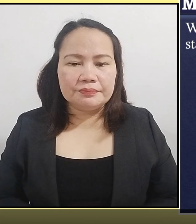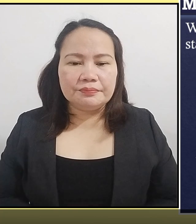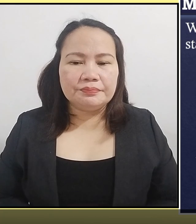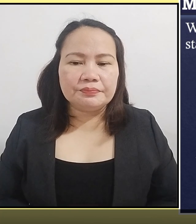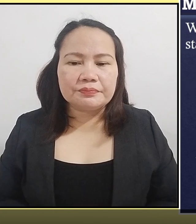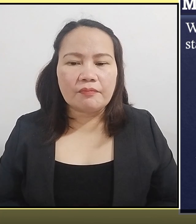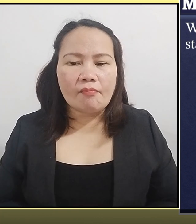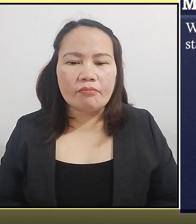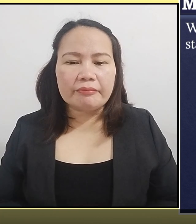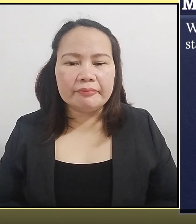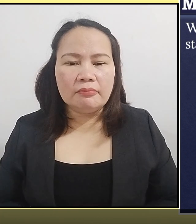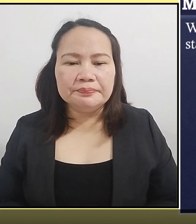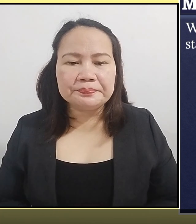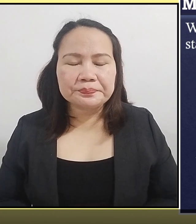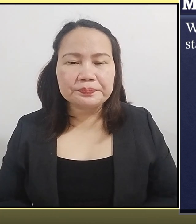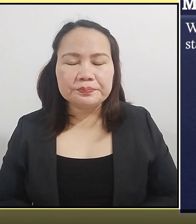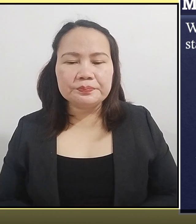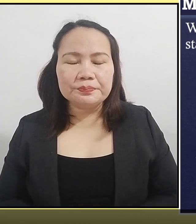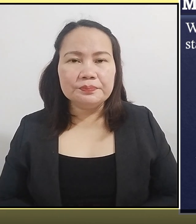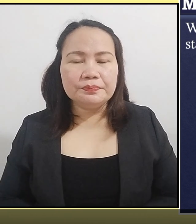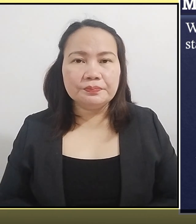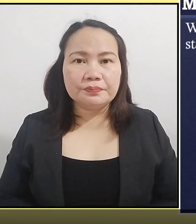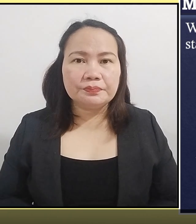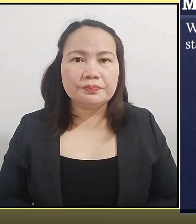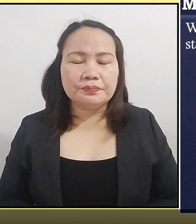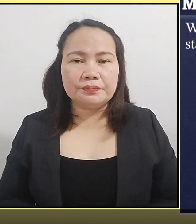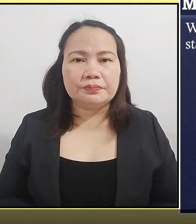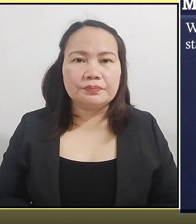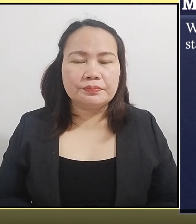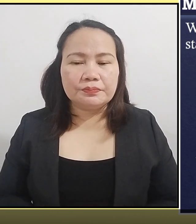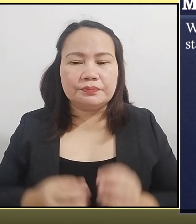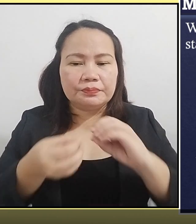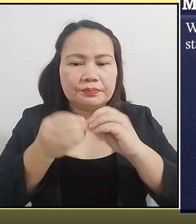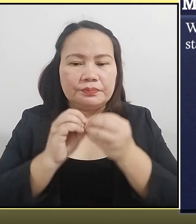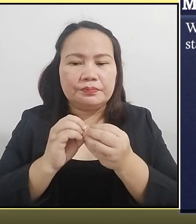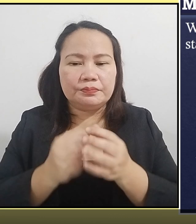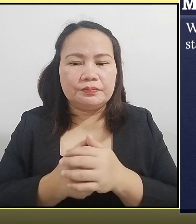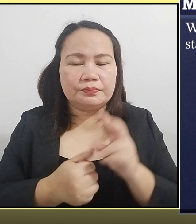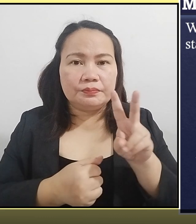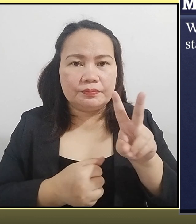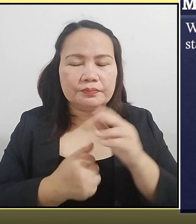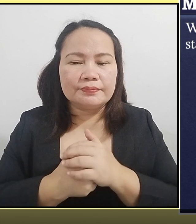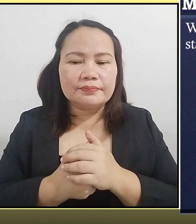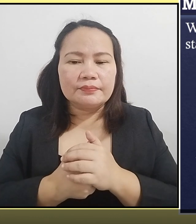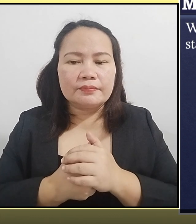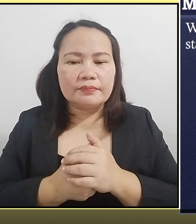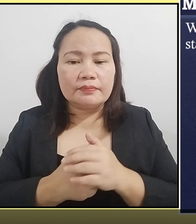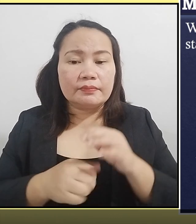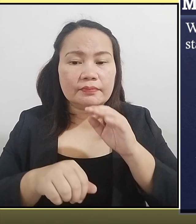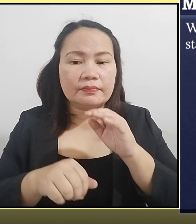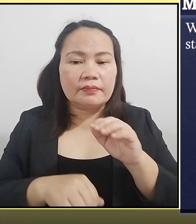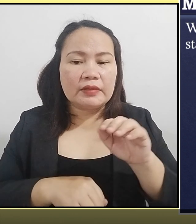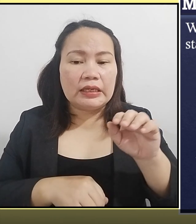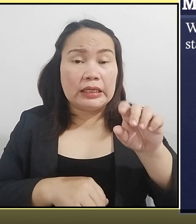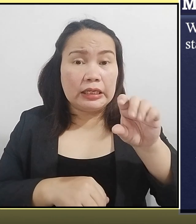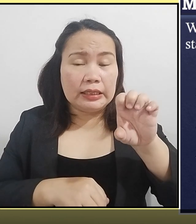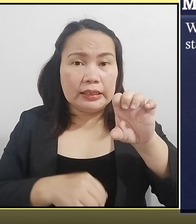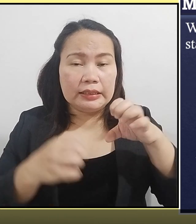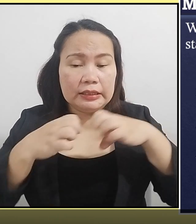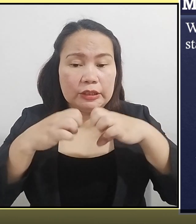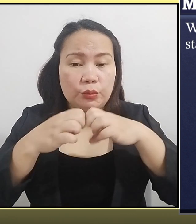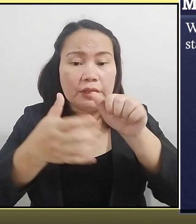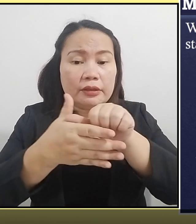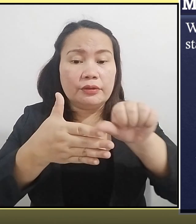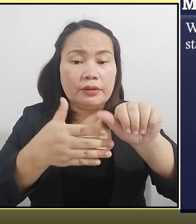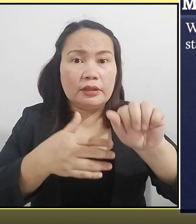the angles are supplementary, then they form a linear pair. Number 2, an equiangular triangle is a